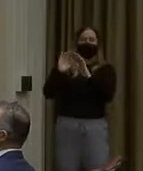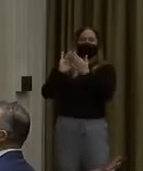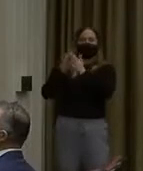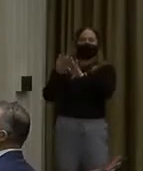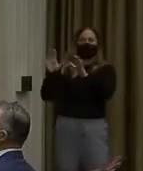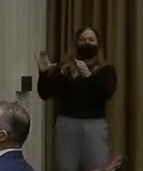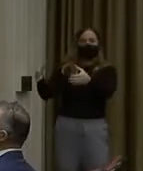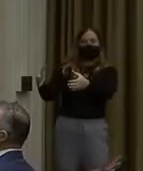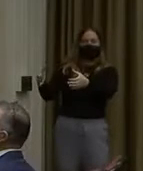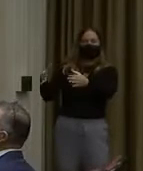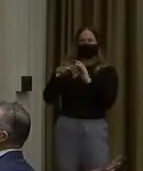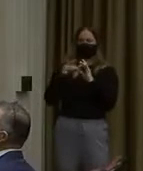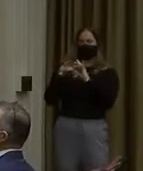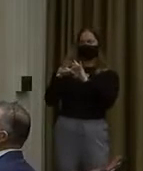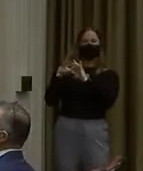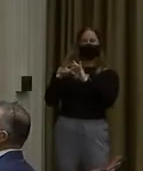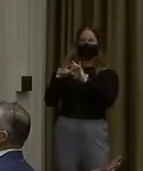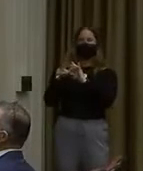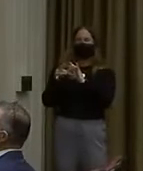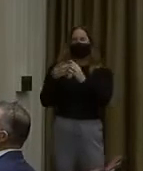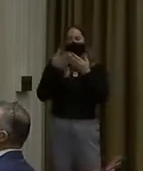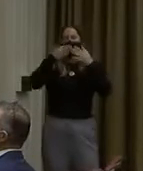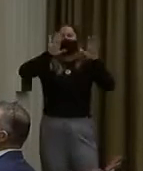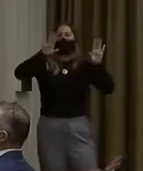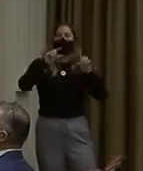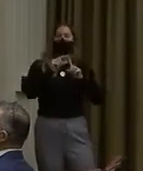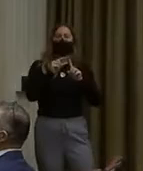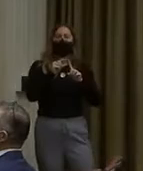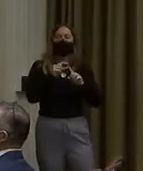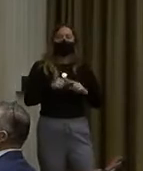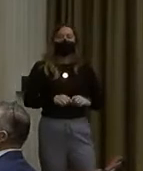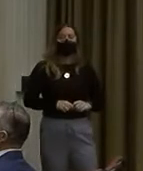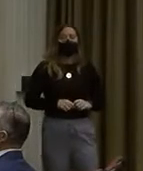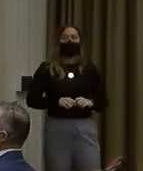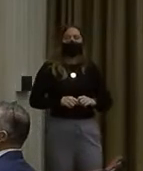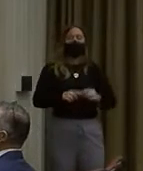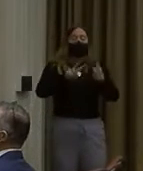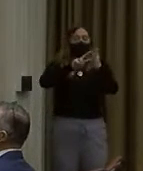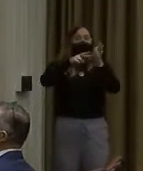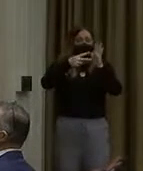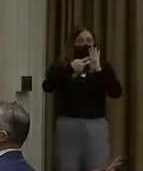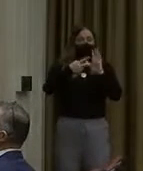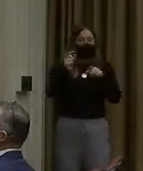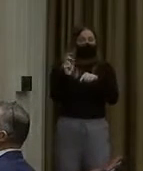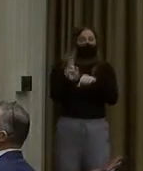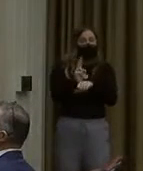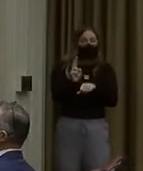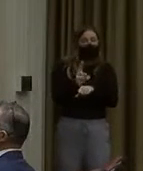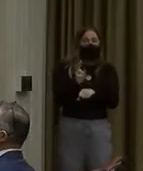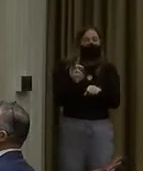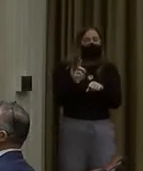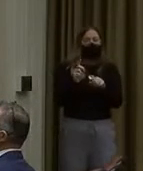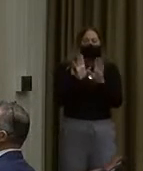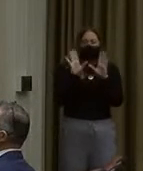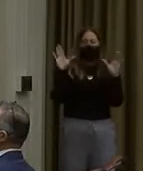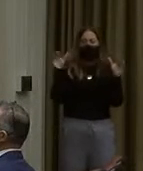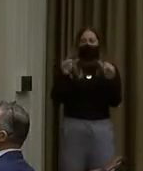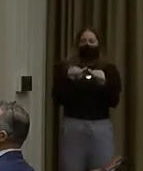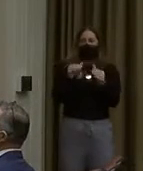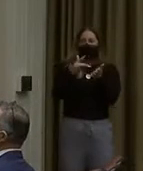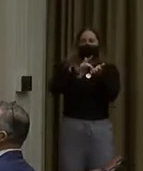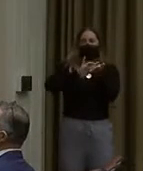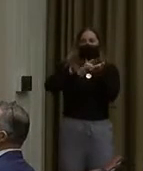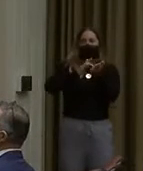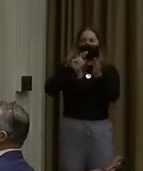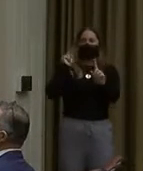but I'm going to use it as an umbrella term. And I do use that intentionally because it really focuses on the medical